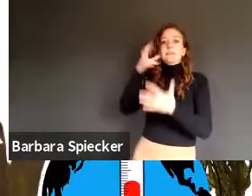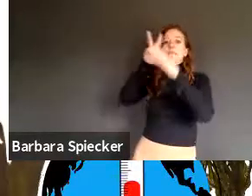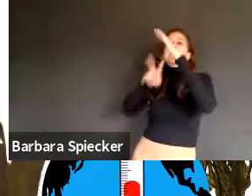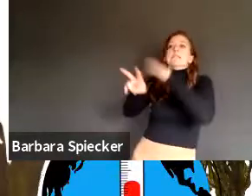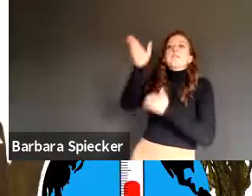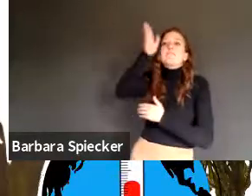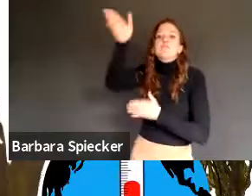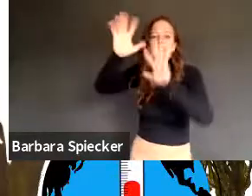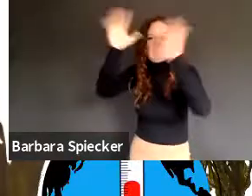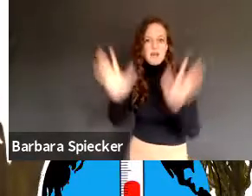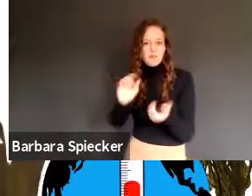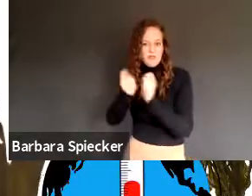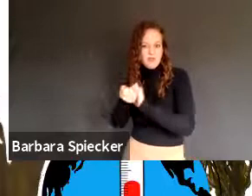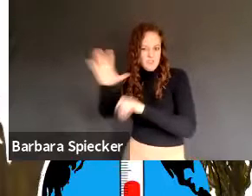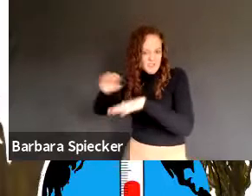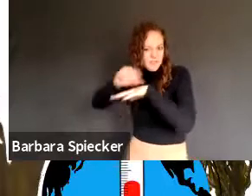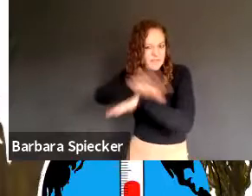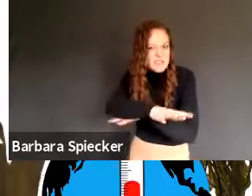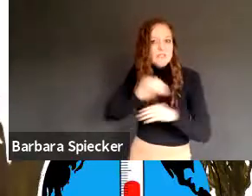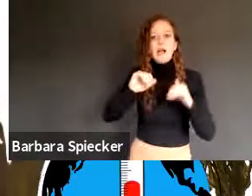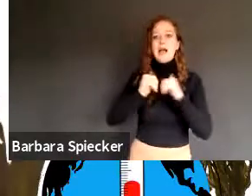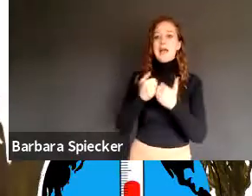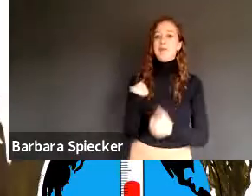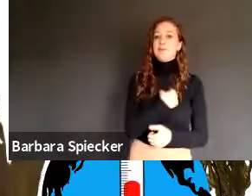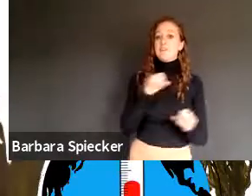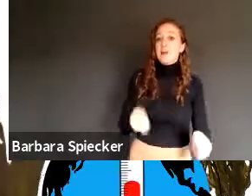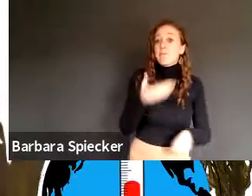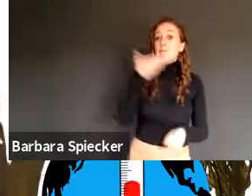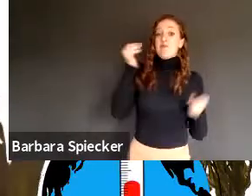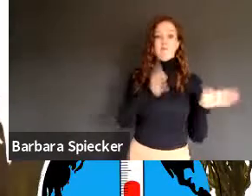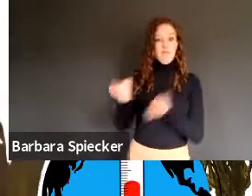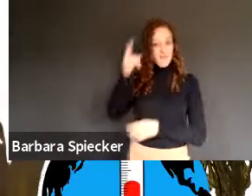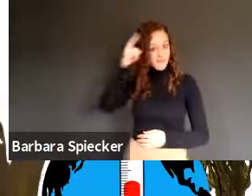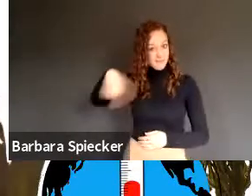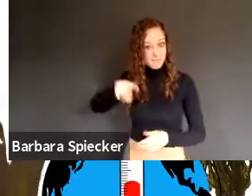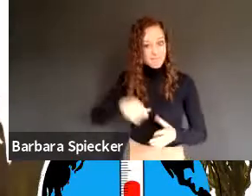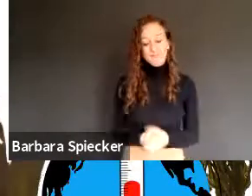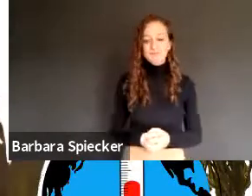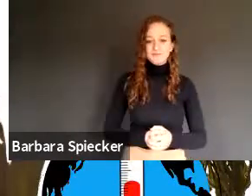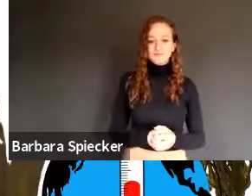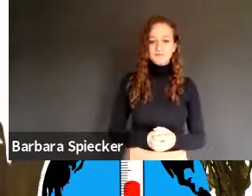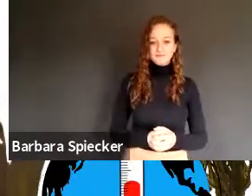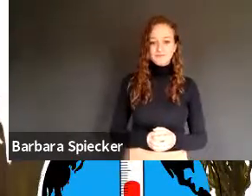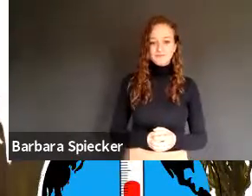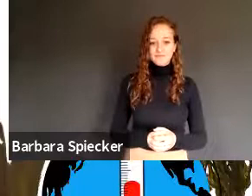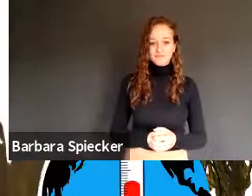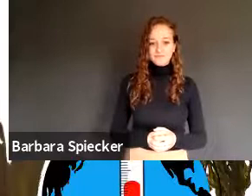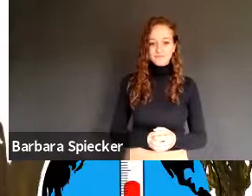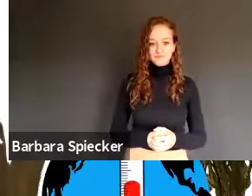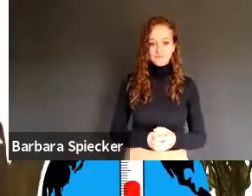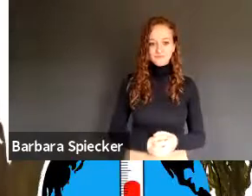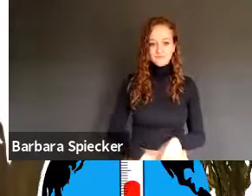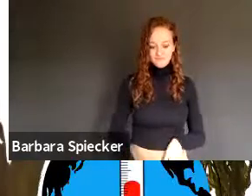Understanding these nuanced dynamics can help us anticipate future climate change ramifications and teach us how we can better prepare for